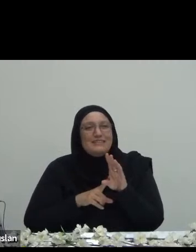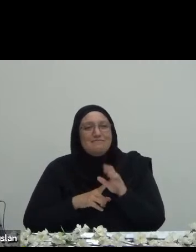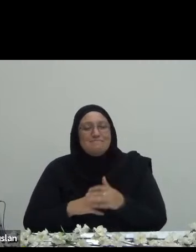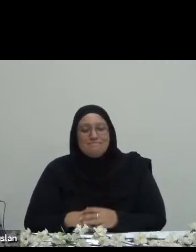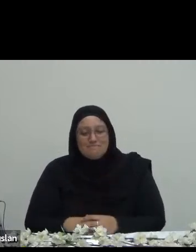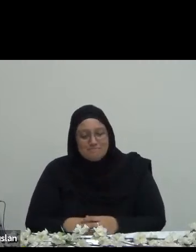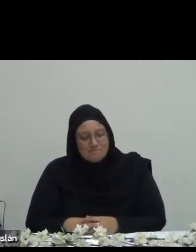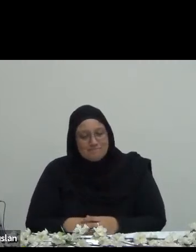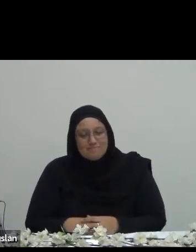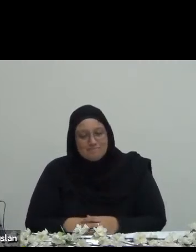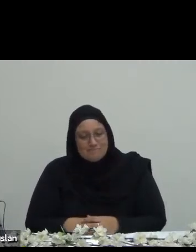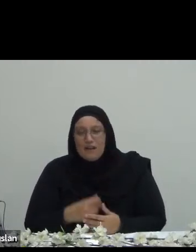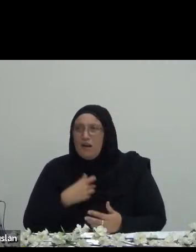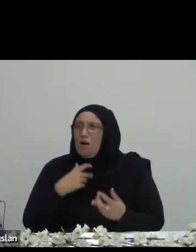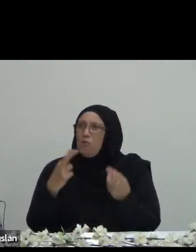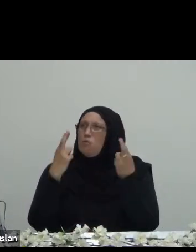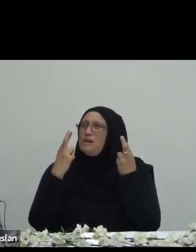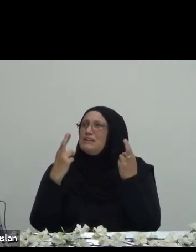I wish that